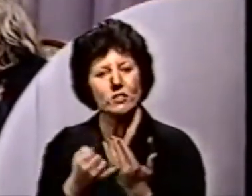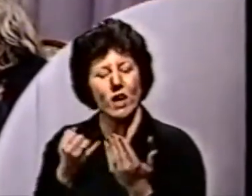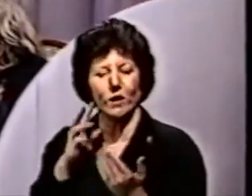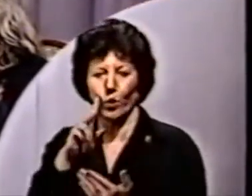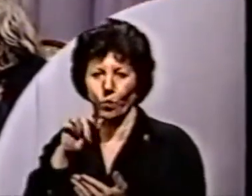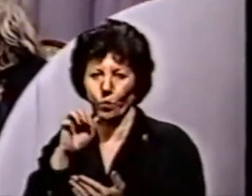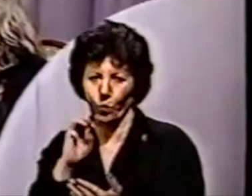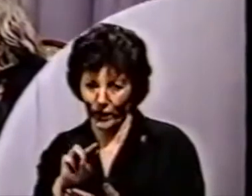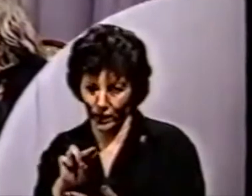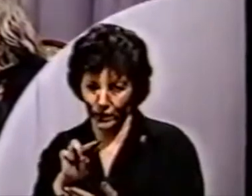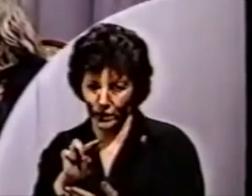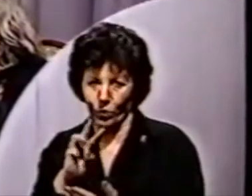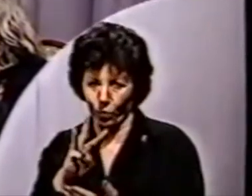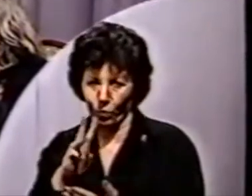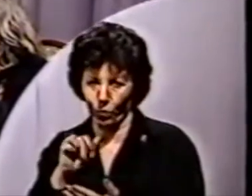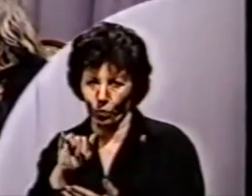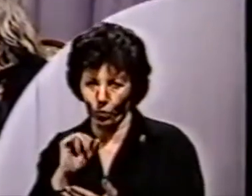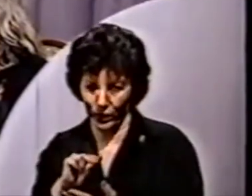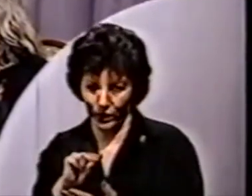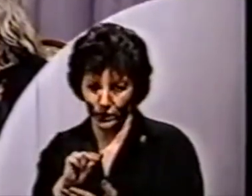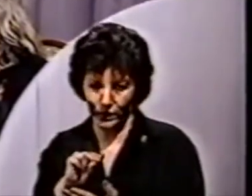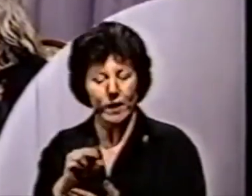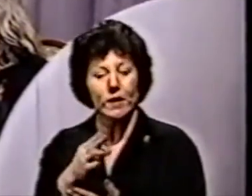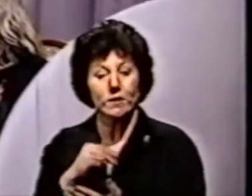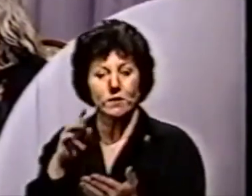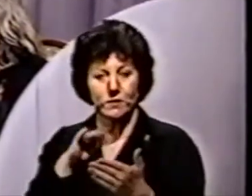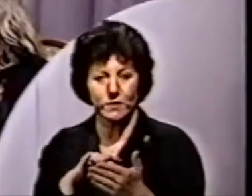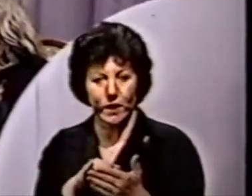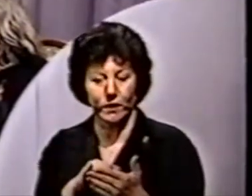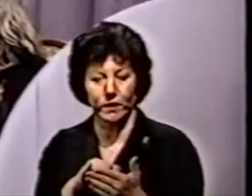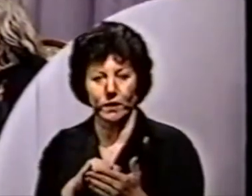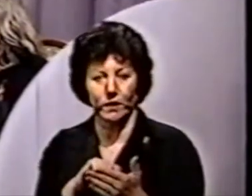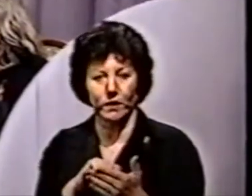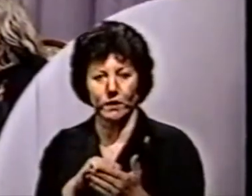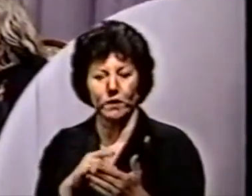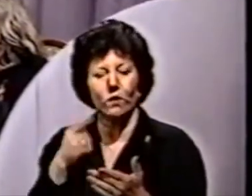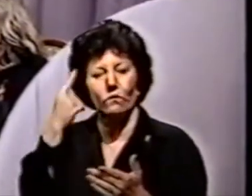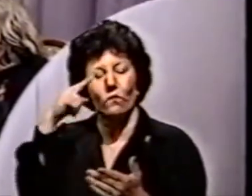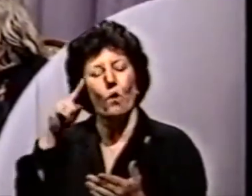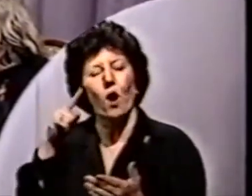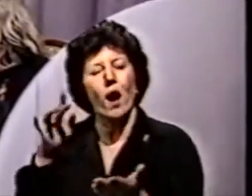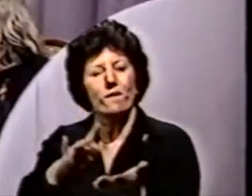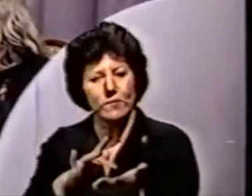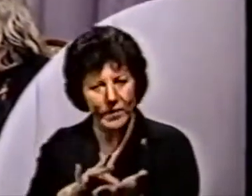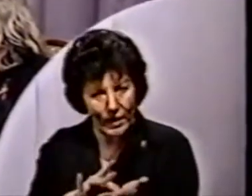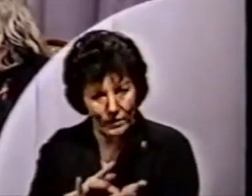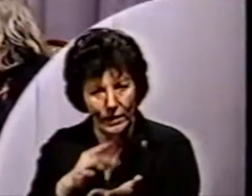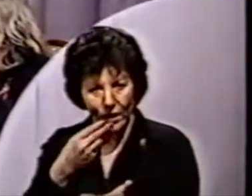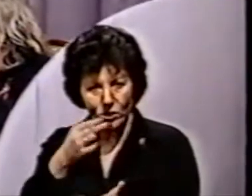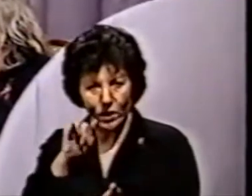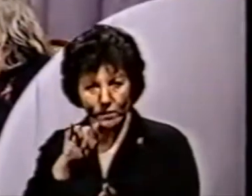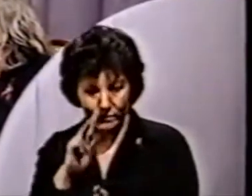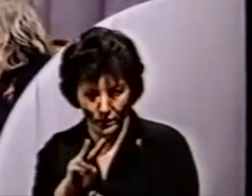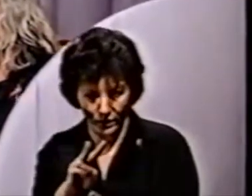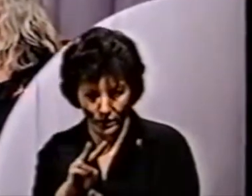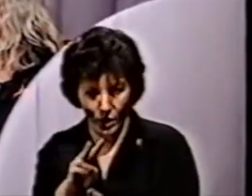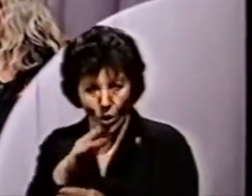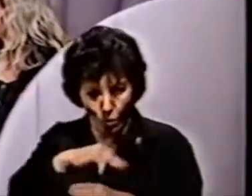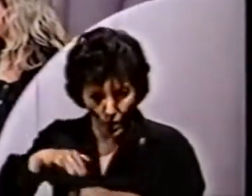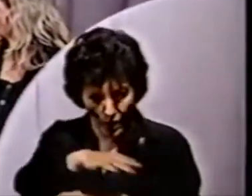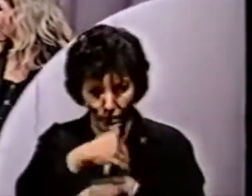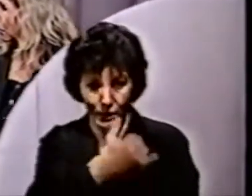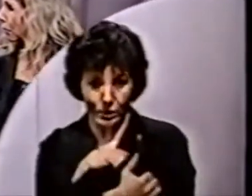Project WIN is a study for a vaccine, an HIV vaccine, around the